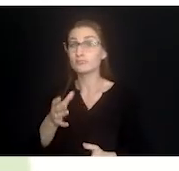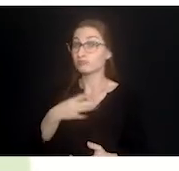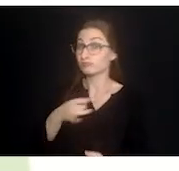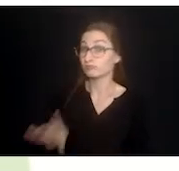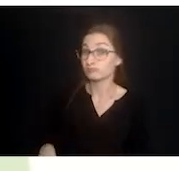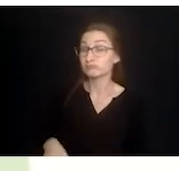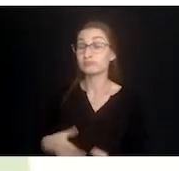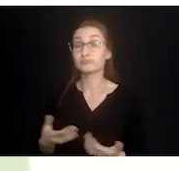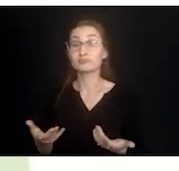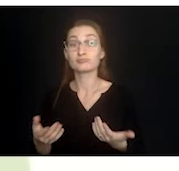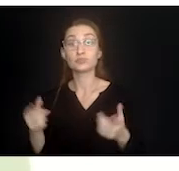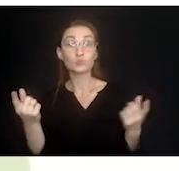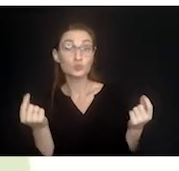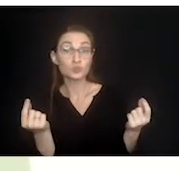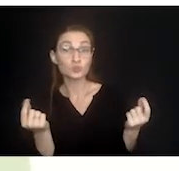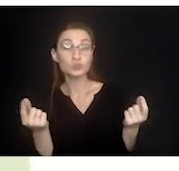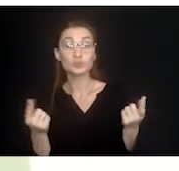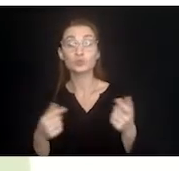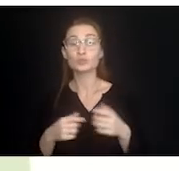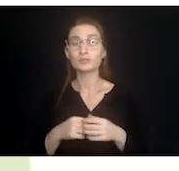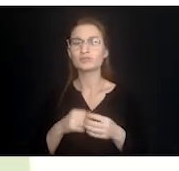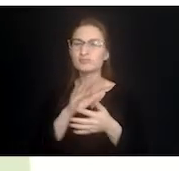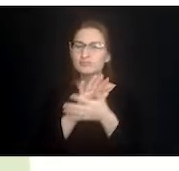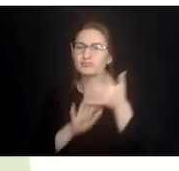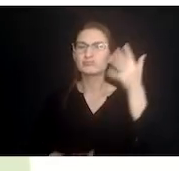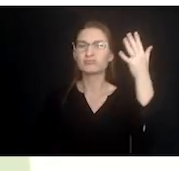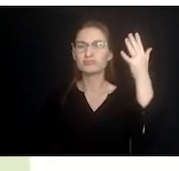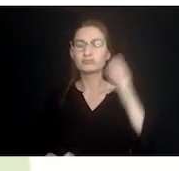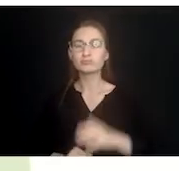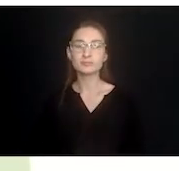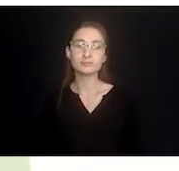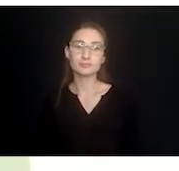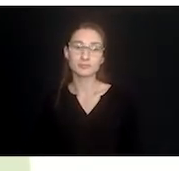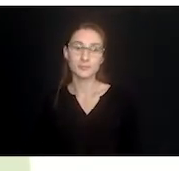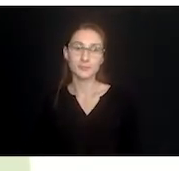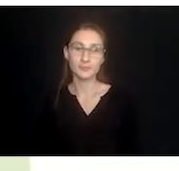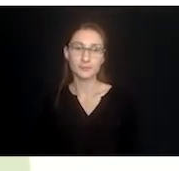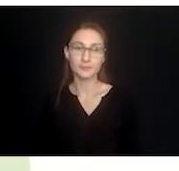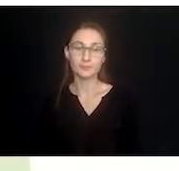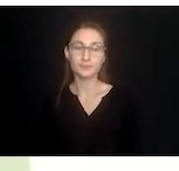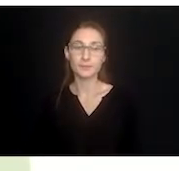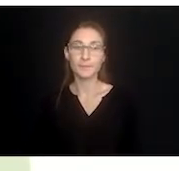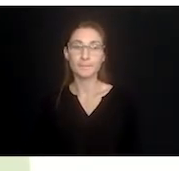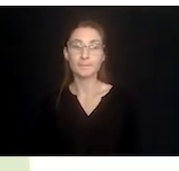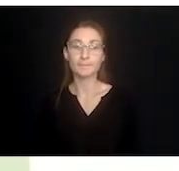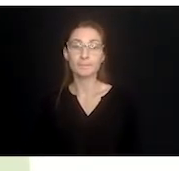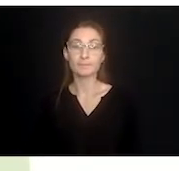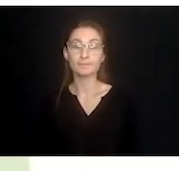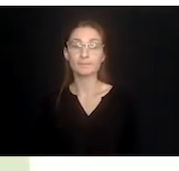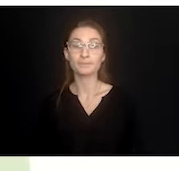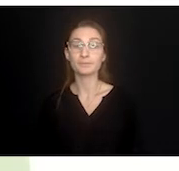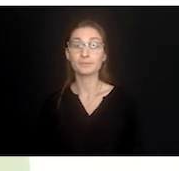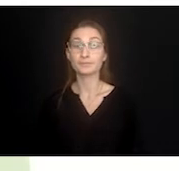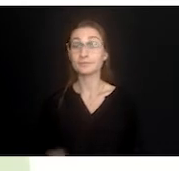does he enjoy being around or not, what does he like doing, and just importantly, what he doesn't